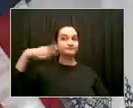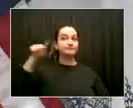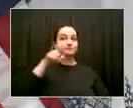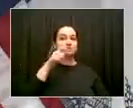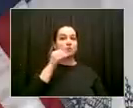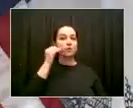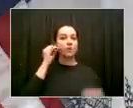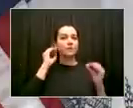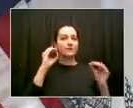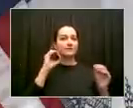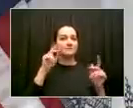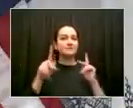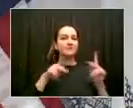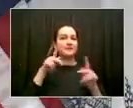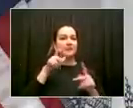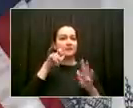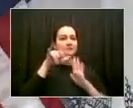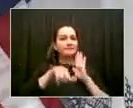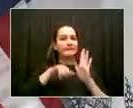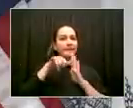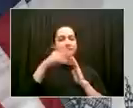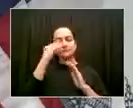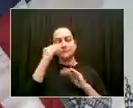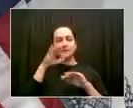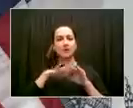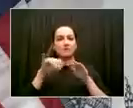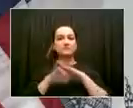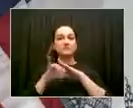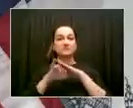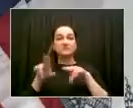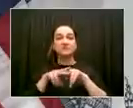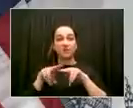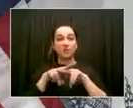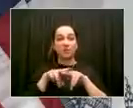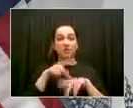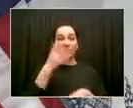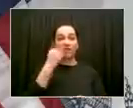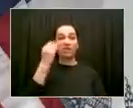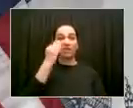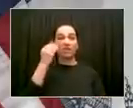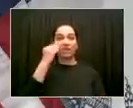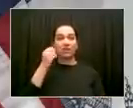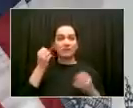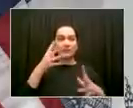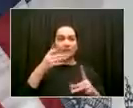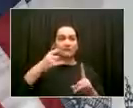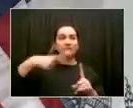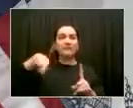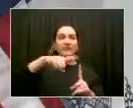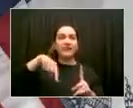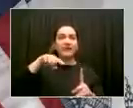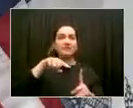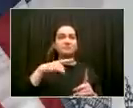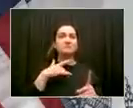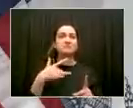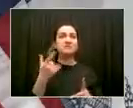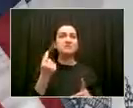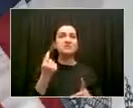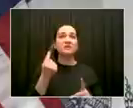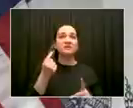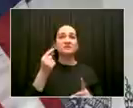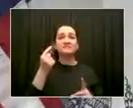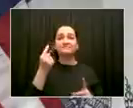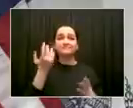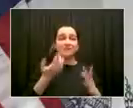and many others in the homeless population who are mentally ill. Now, one of the issues contributing to the problem is the lack of